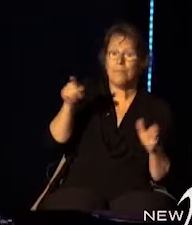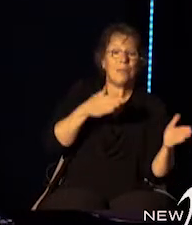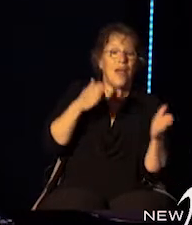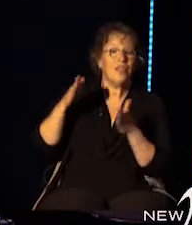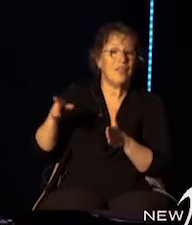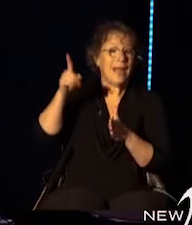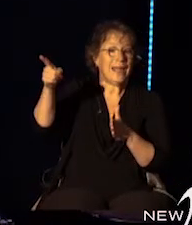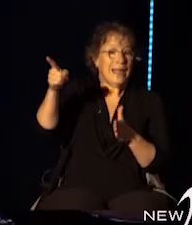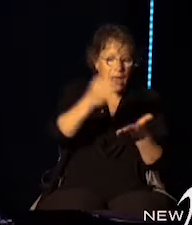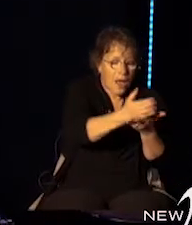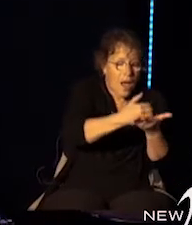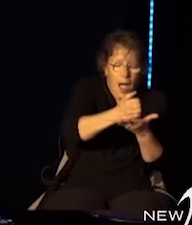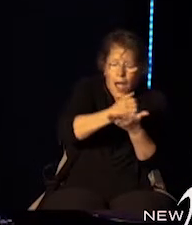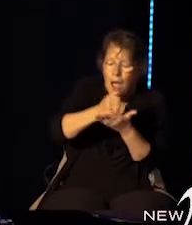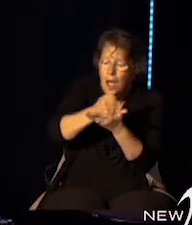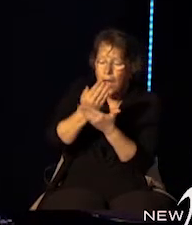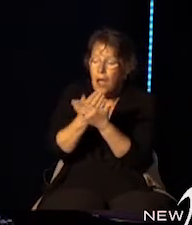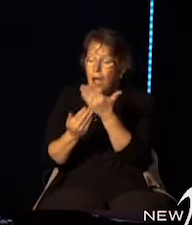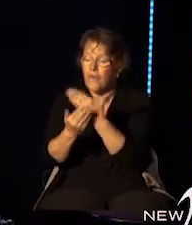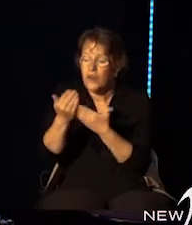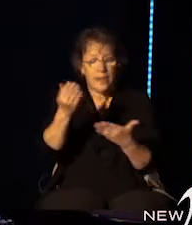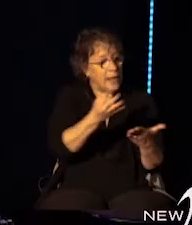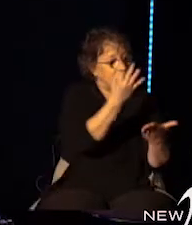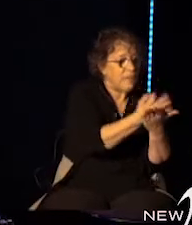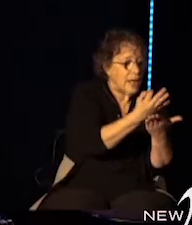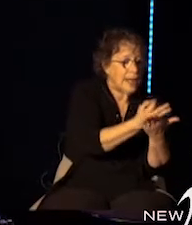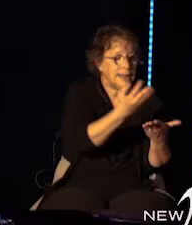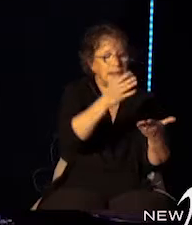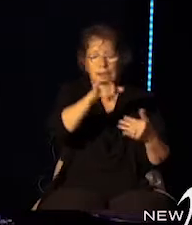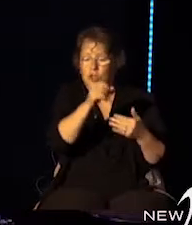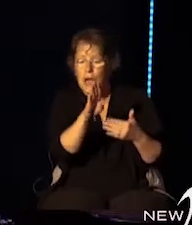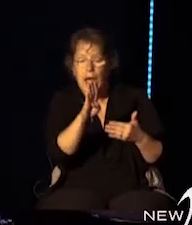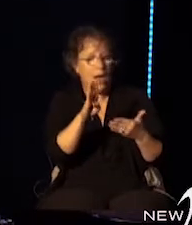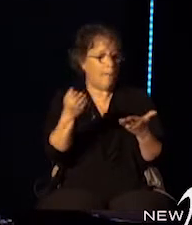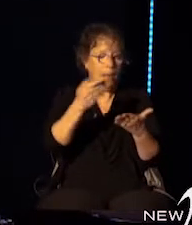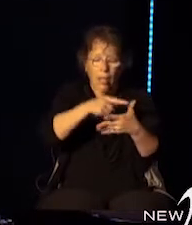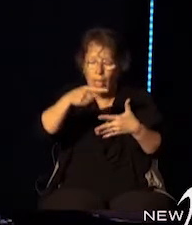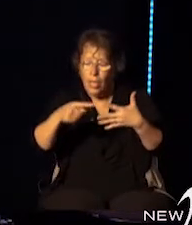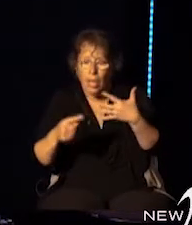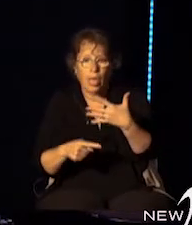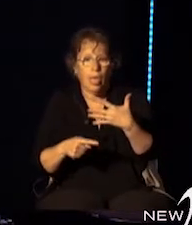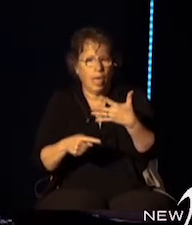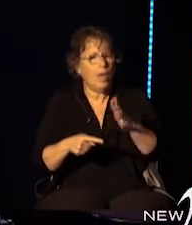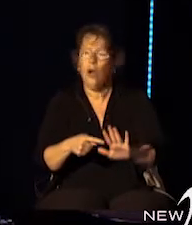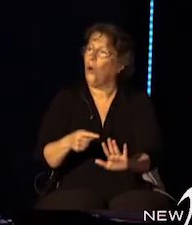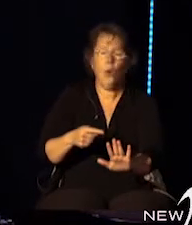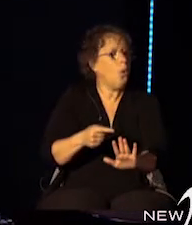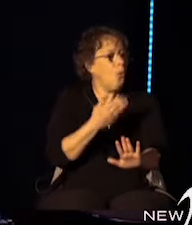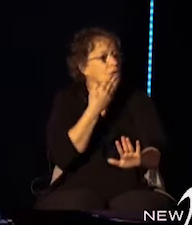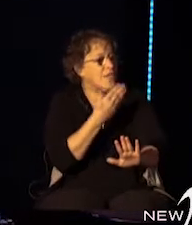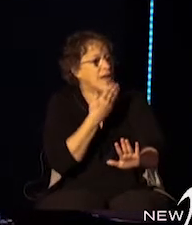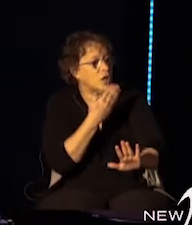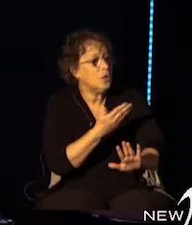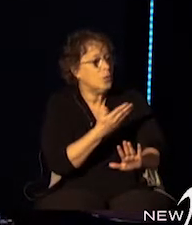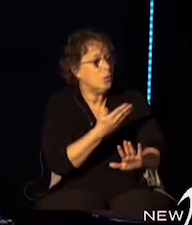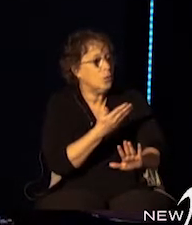those things in his hands and he would say, aw, thanks, you go ahead and keep that. And here's some more.